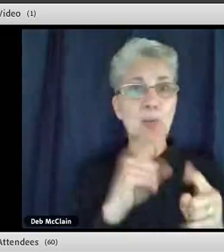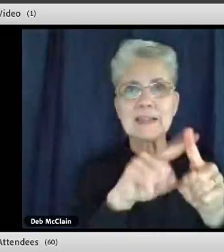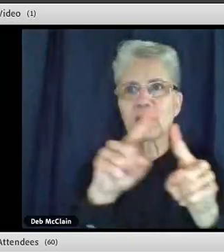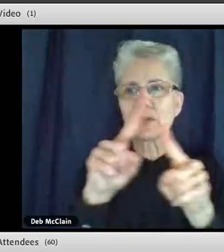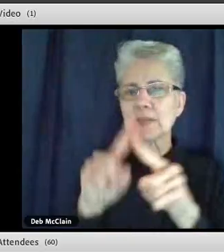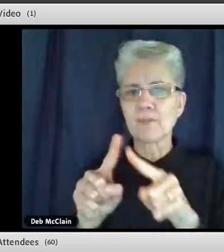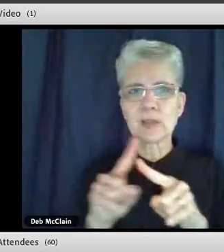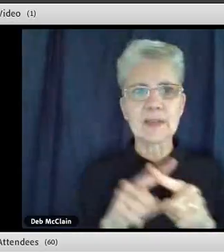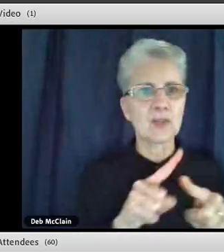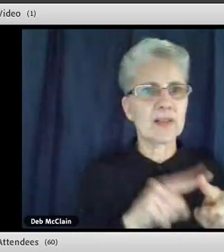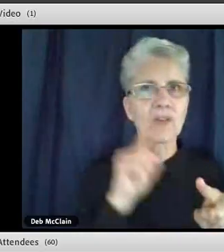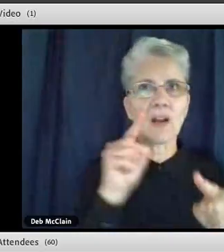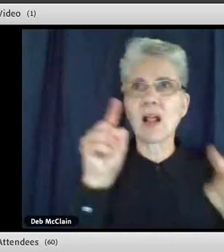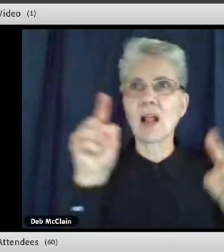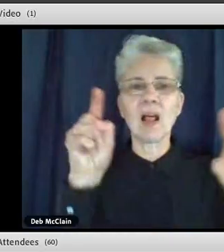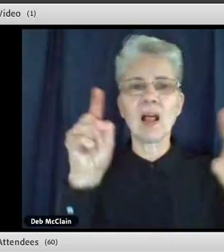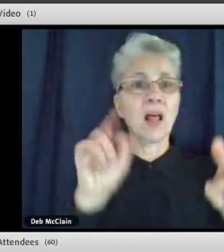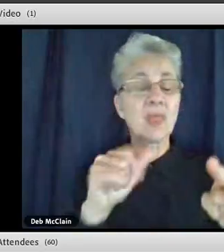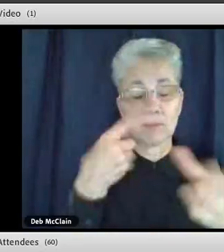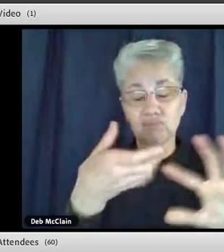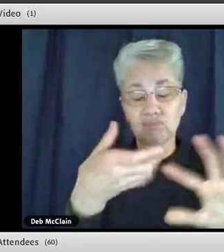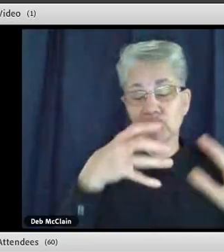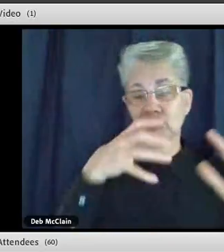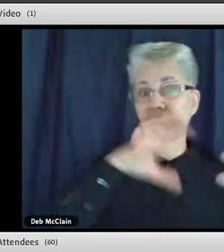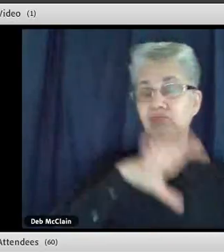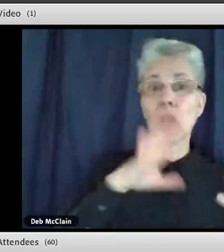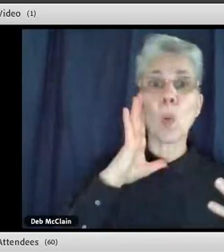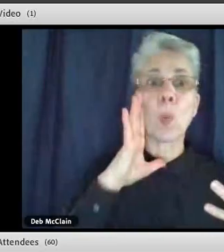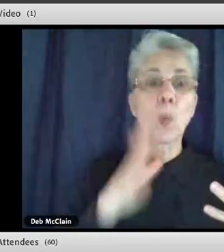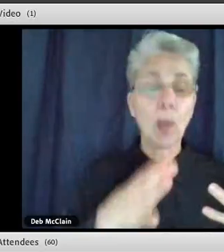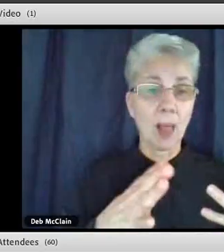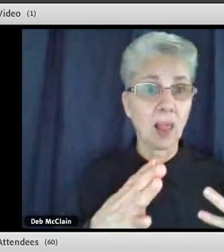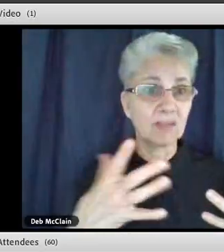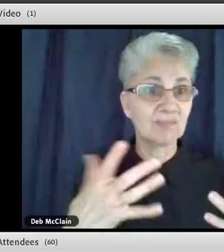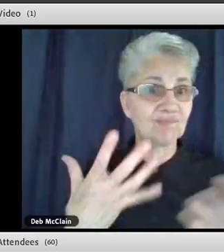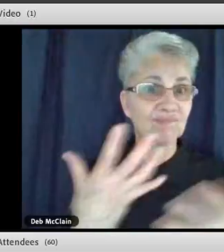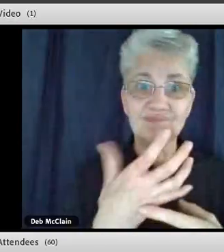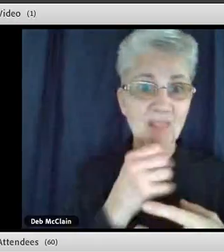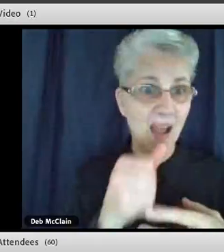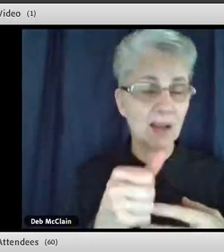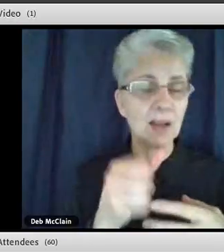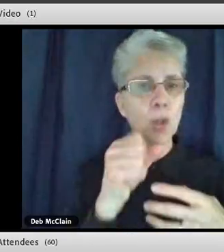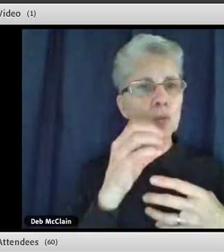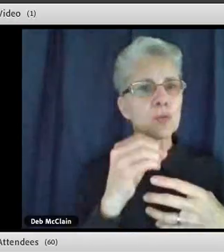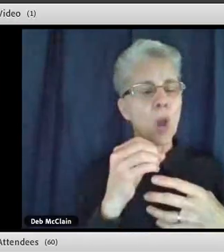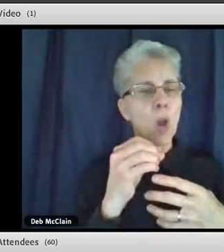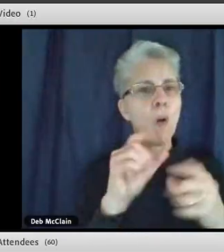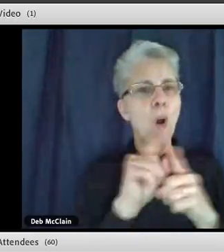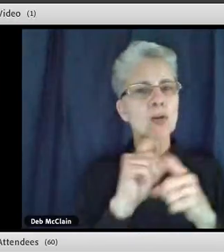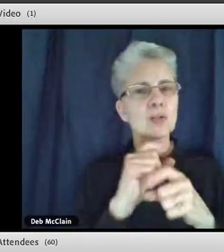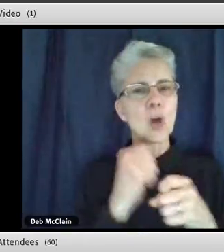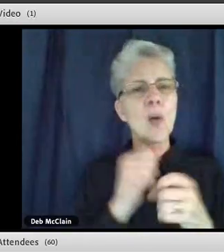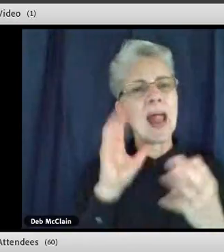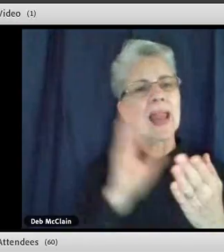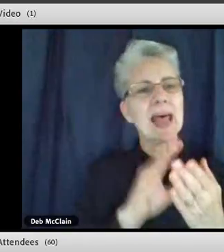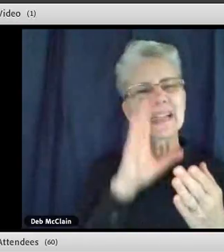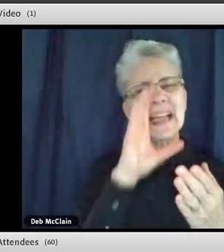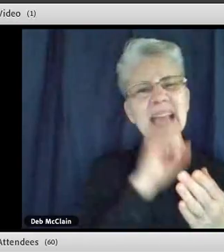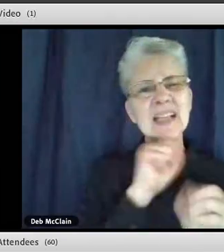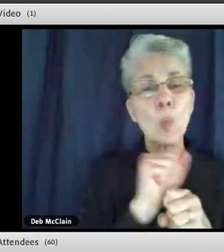that gets really messy and confusing. It also it makes less guesswork, right? So if